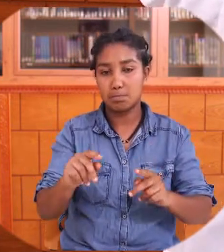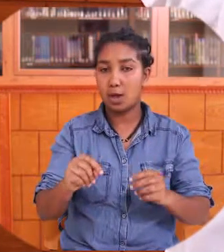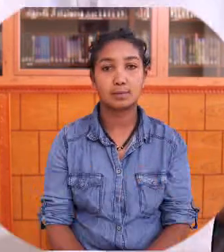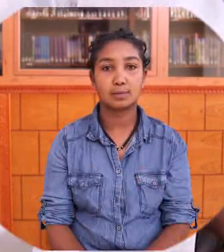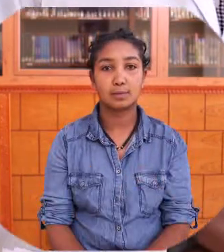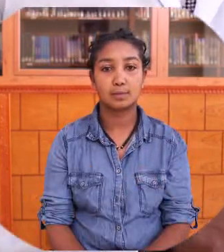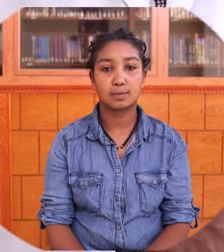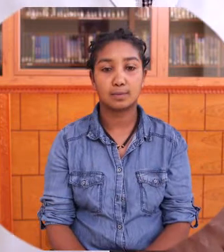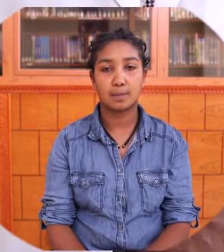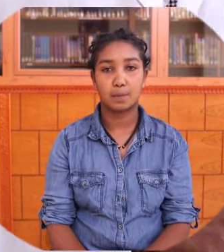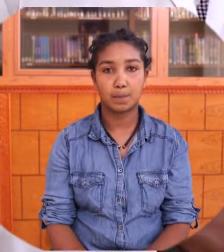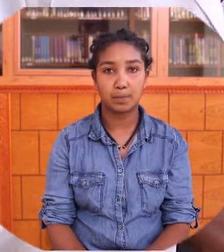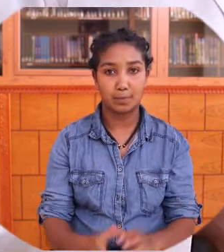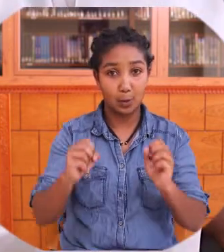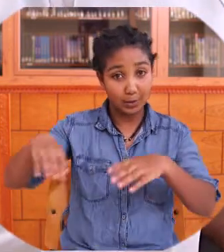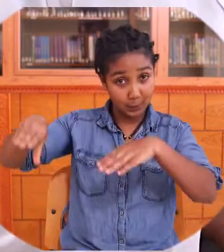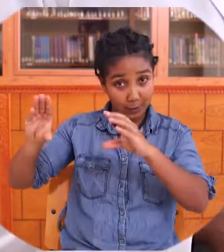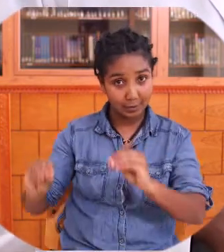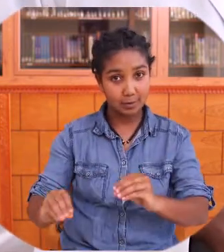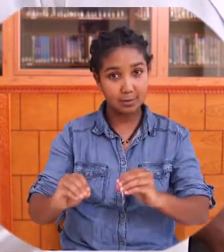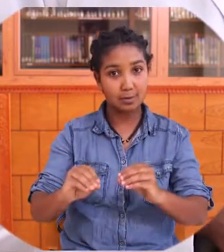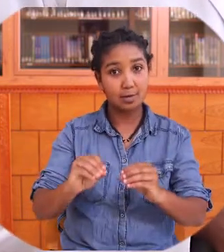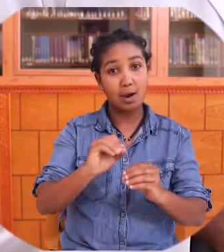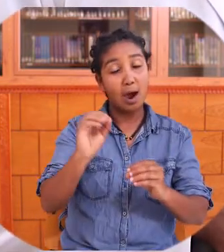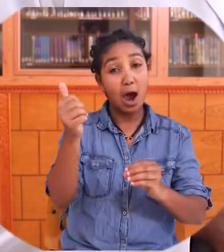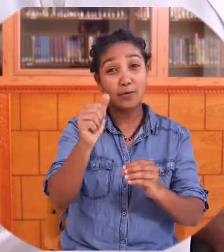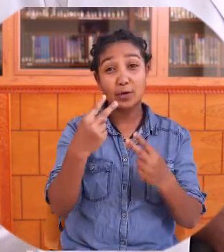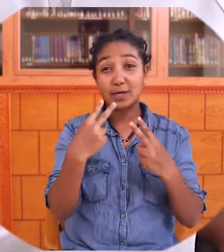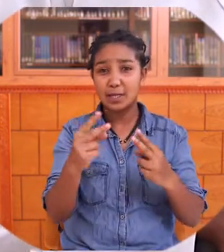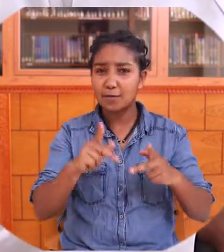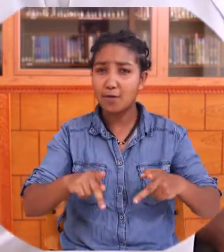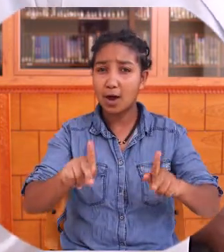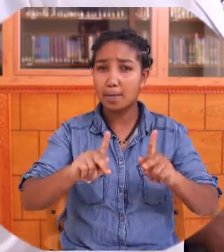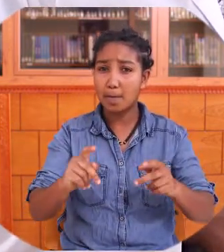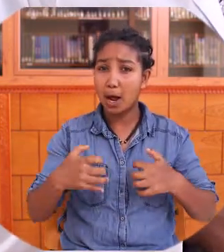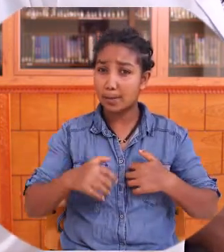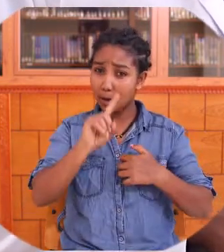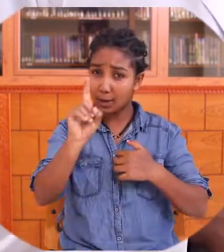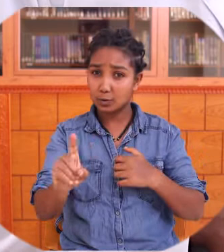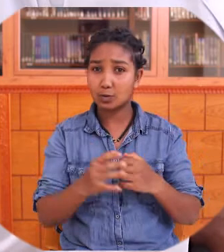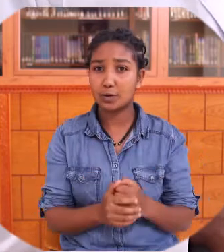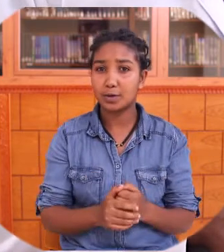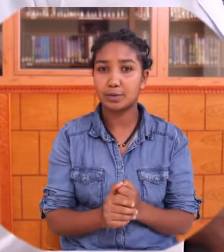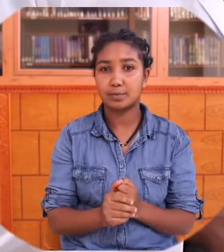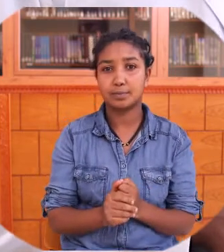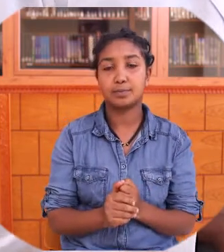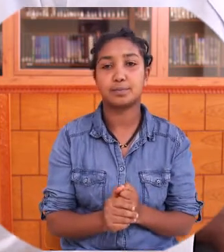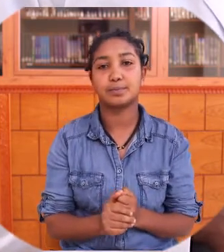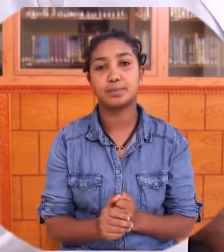unit. Okay, students, have you ever seen farm animals? Have you ever visited